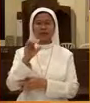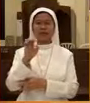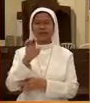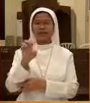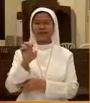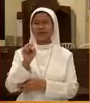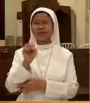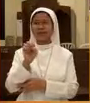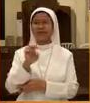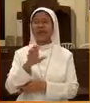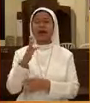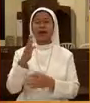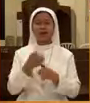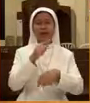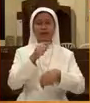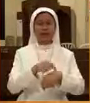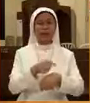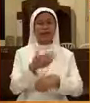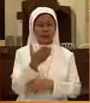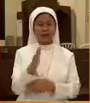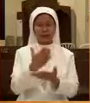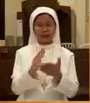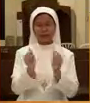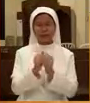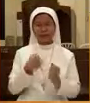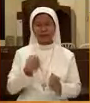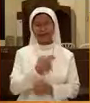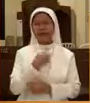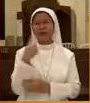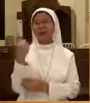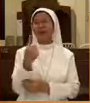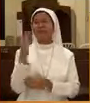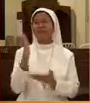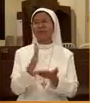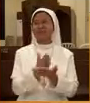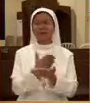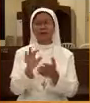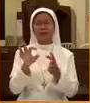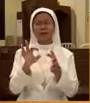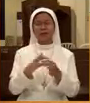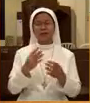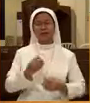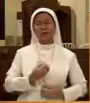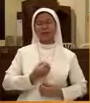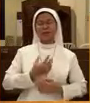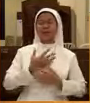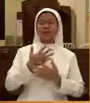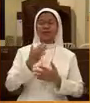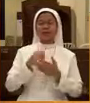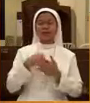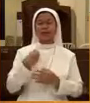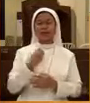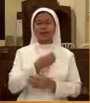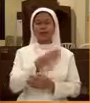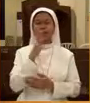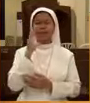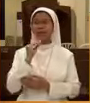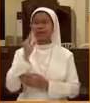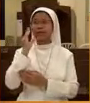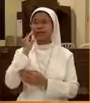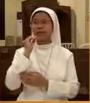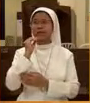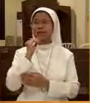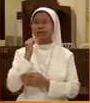as usual, every time you share with us, it's always a sharing of inspiration to our spirits. It